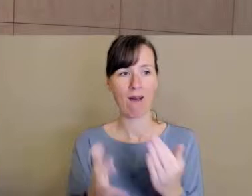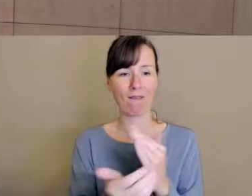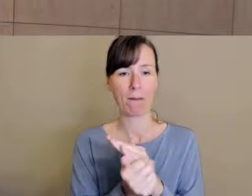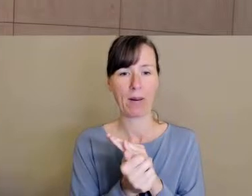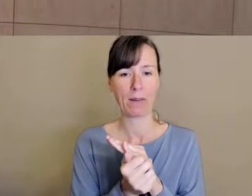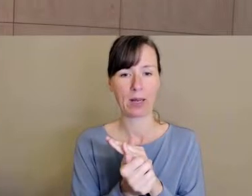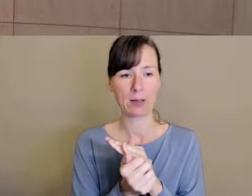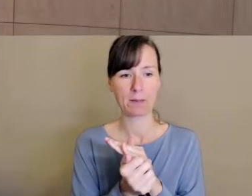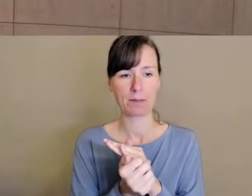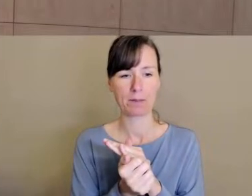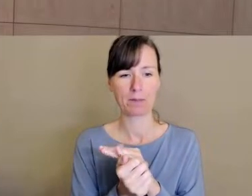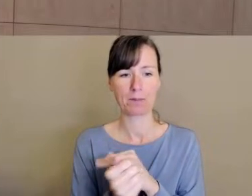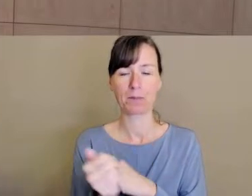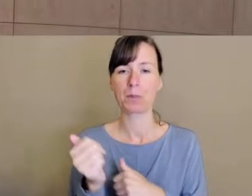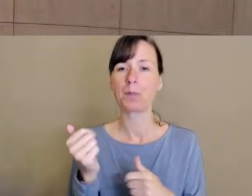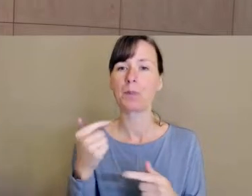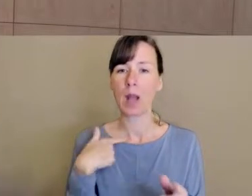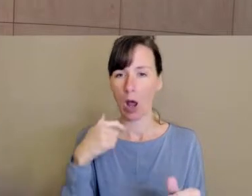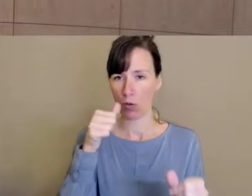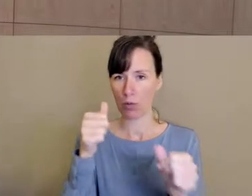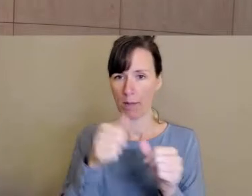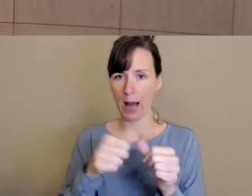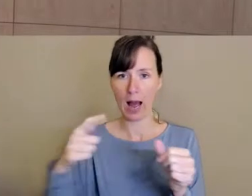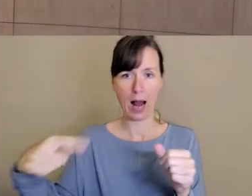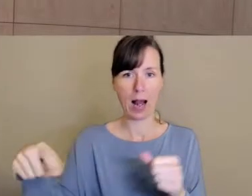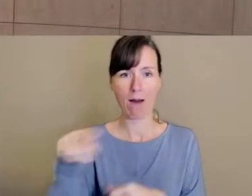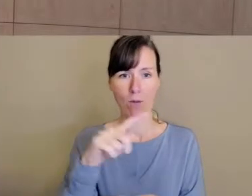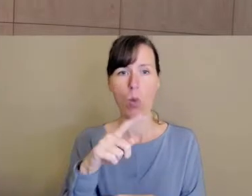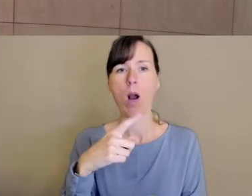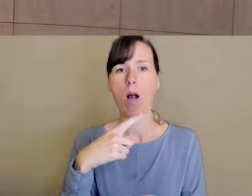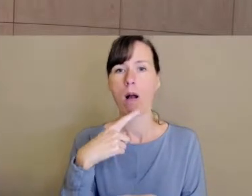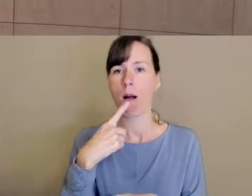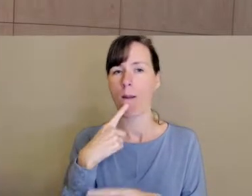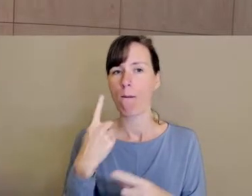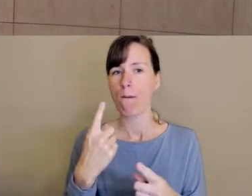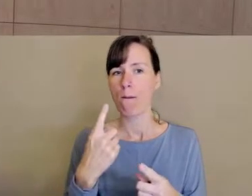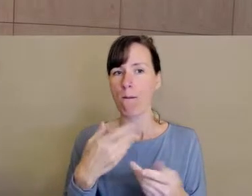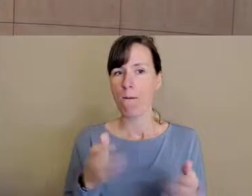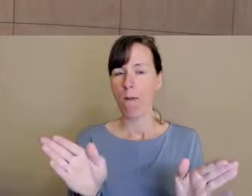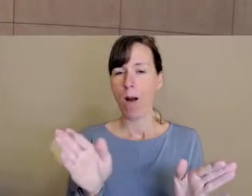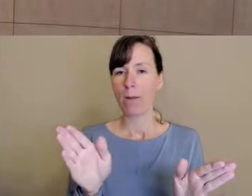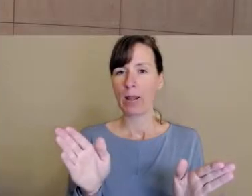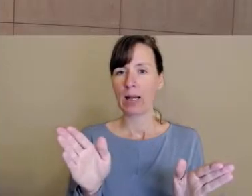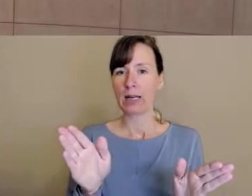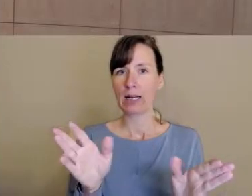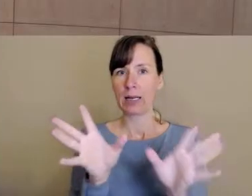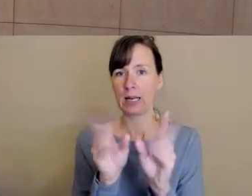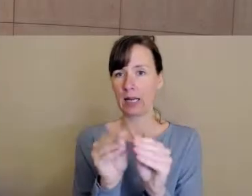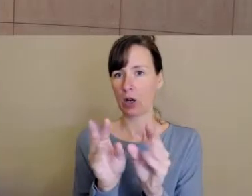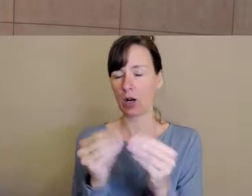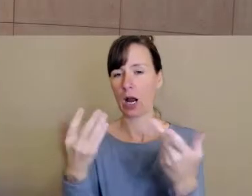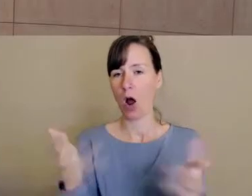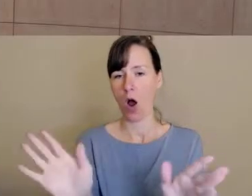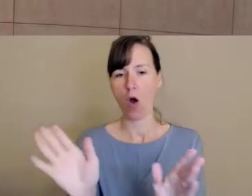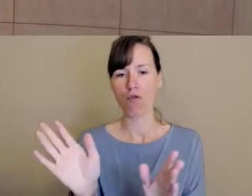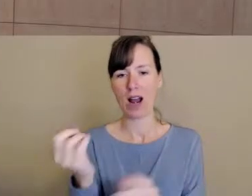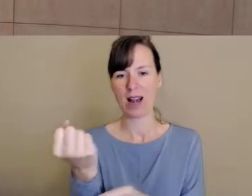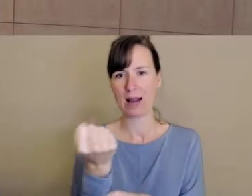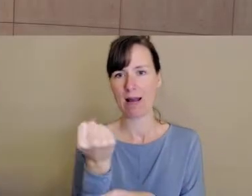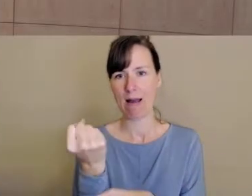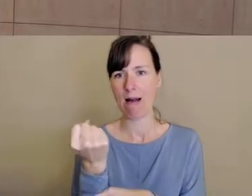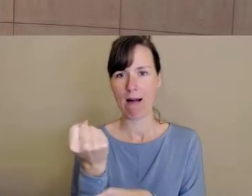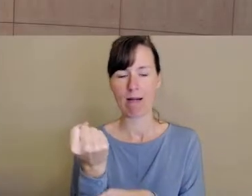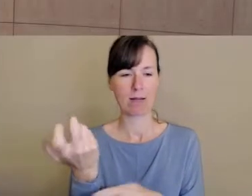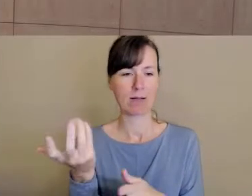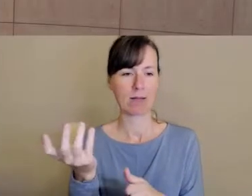remind everyone a public hearing was already held in accordance with state law. Ma'am, please approach the podium,